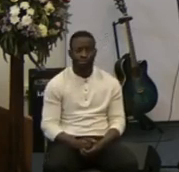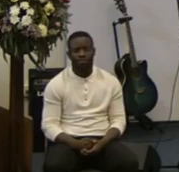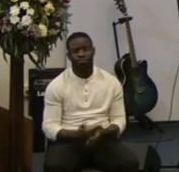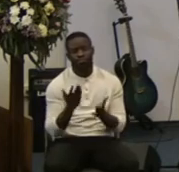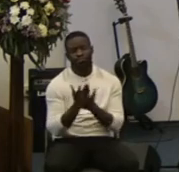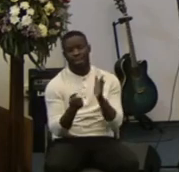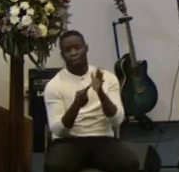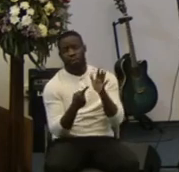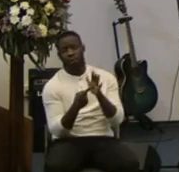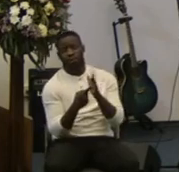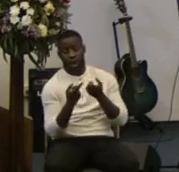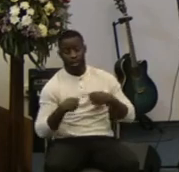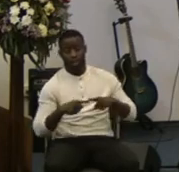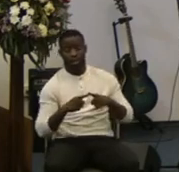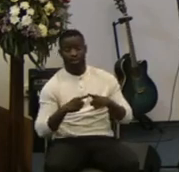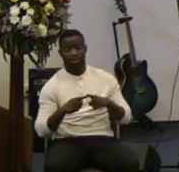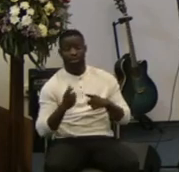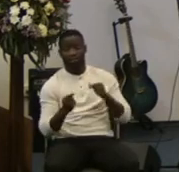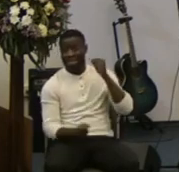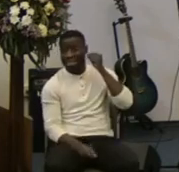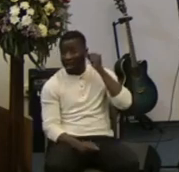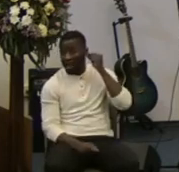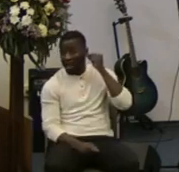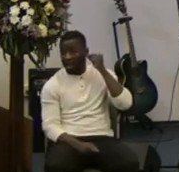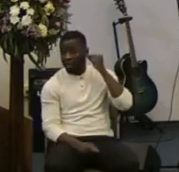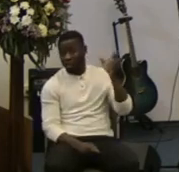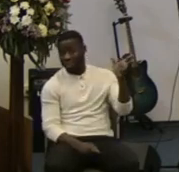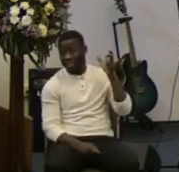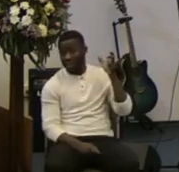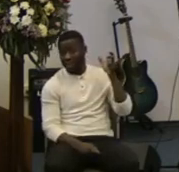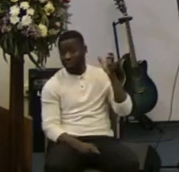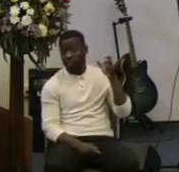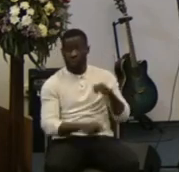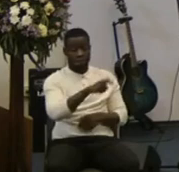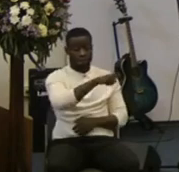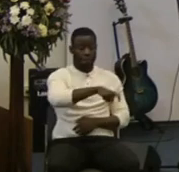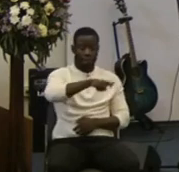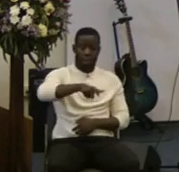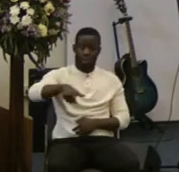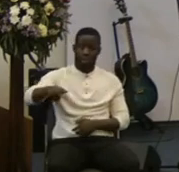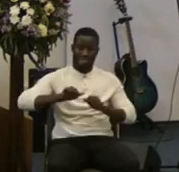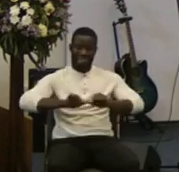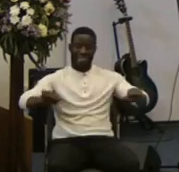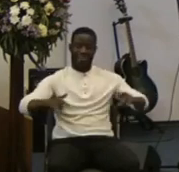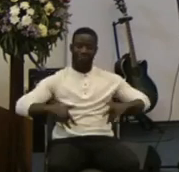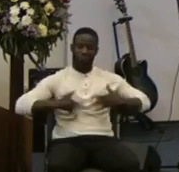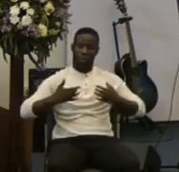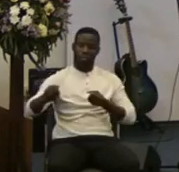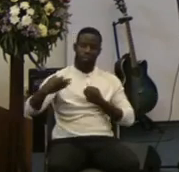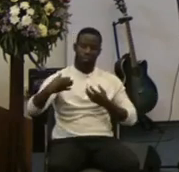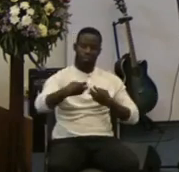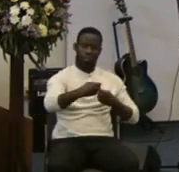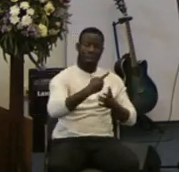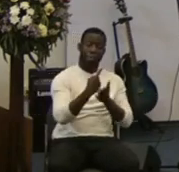it's really important for us to keep an ear out for what people have to say